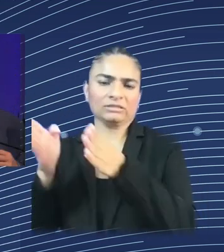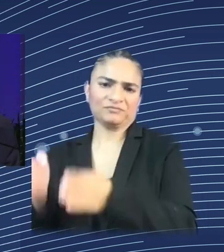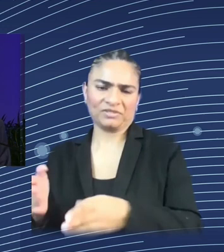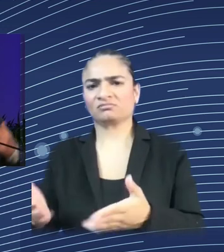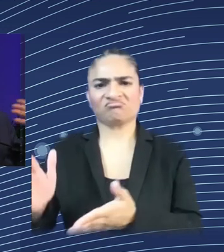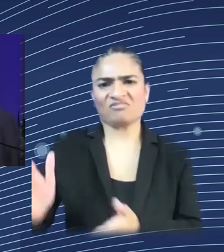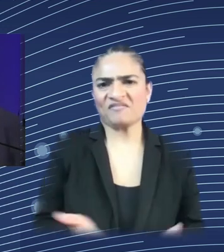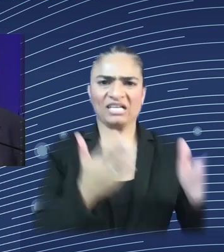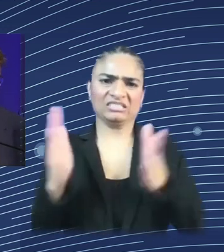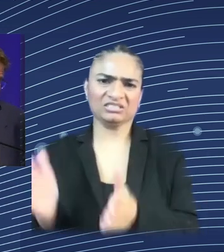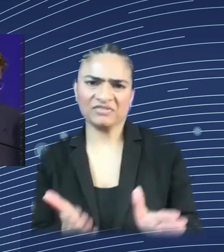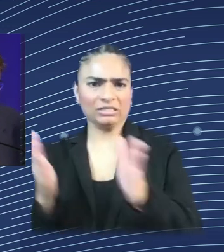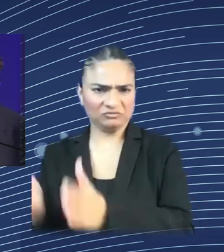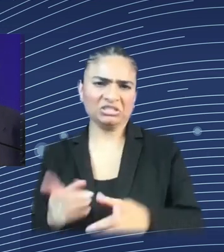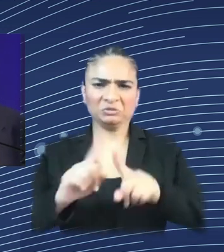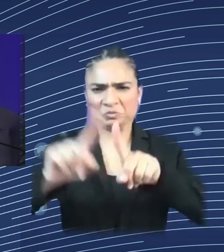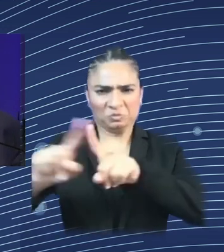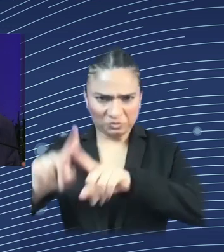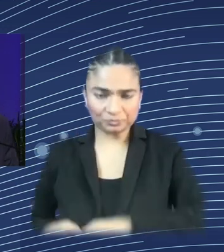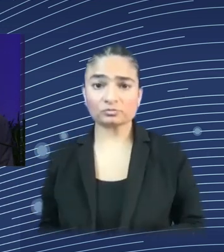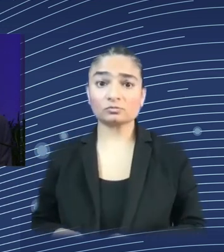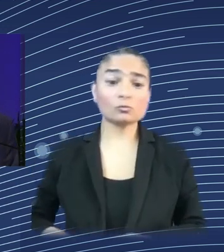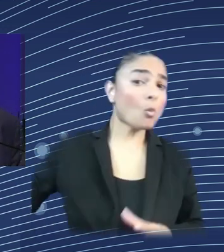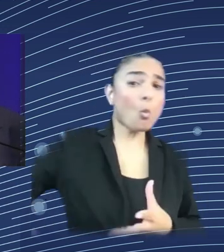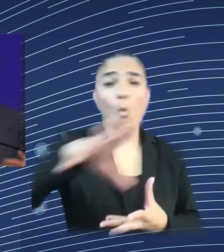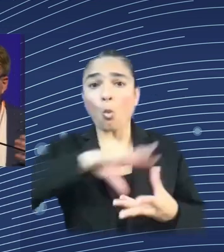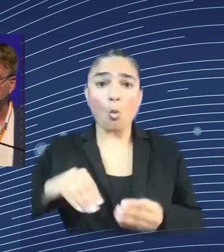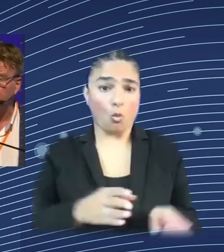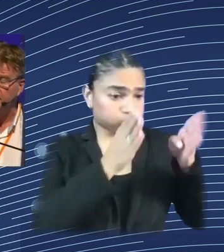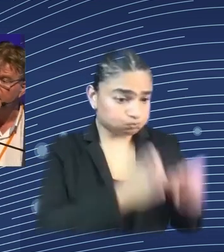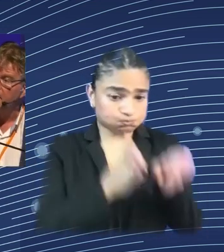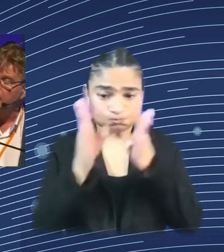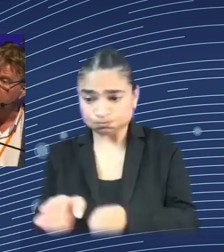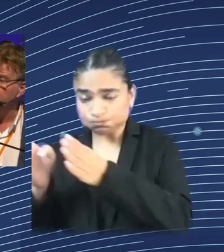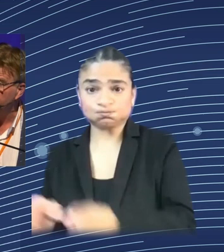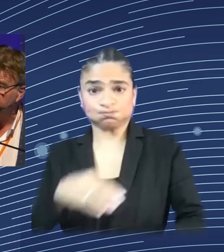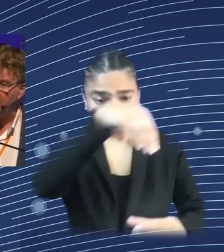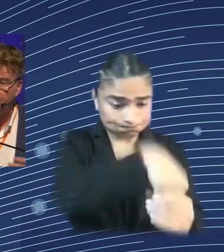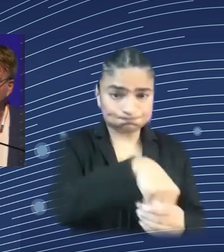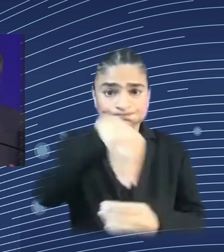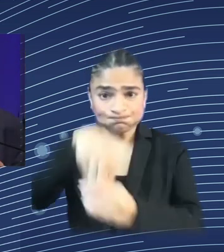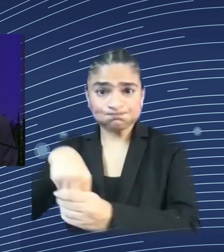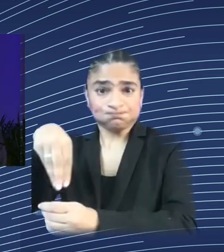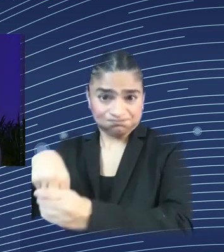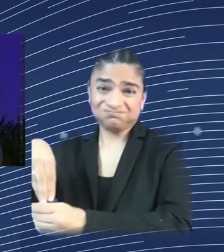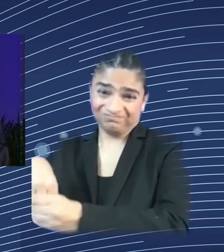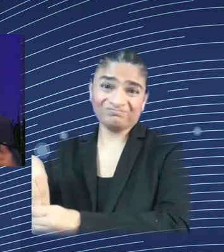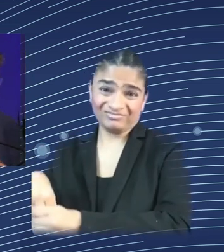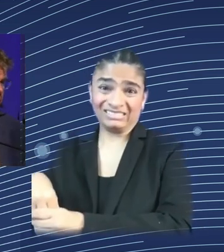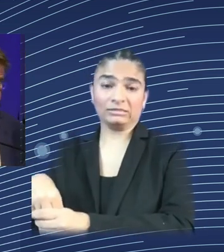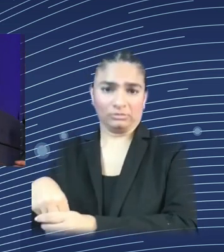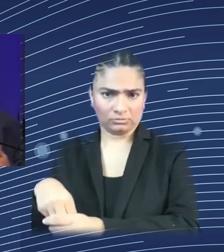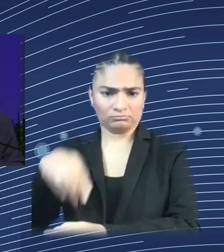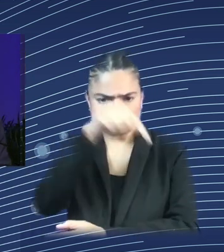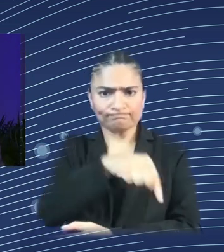phenomena, and the most important in Belgium is social dumping. It's cross-border abuses of people and also